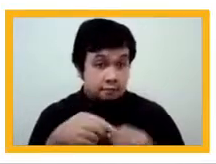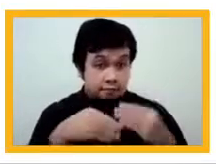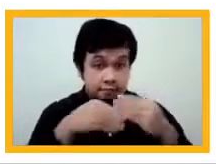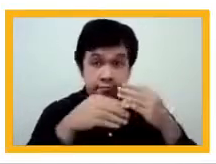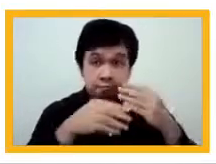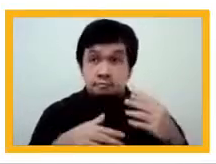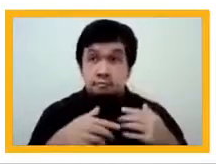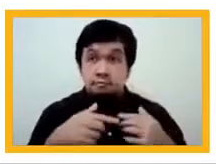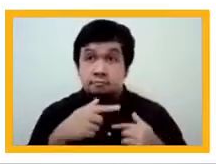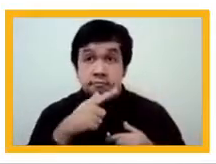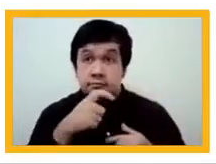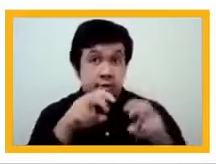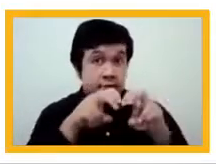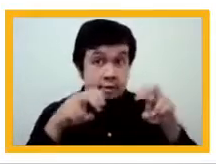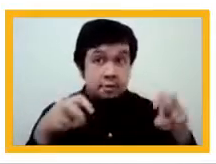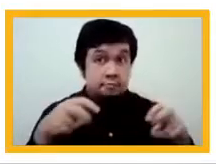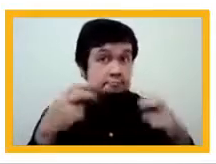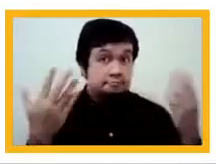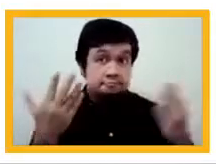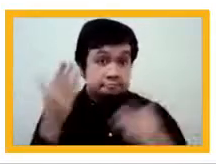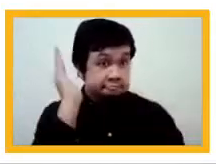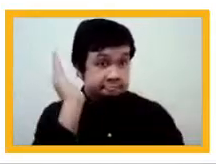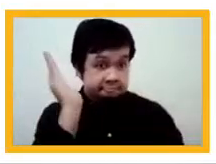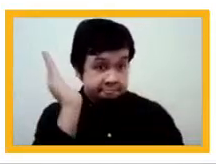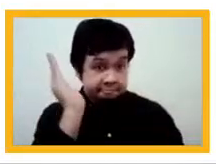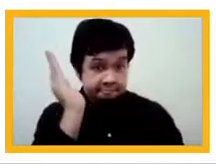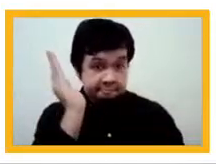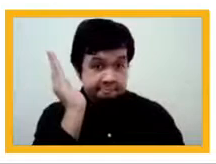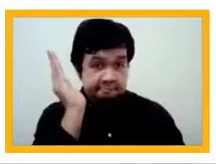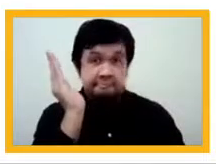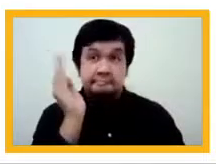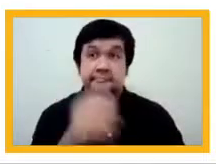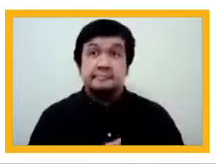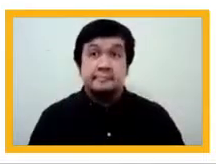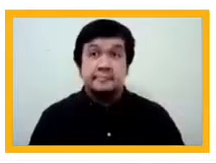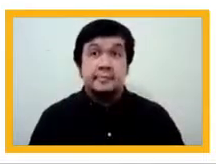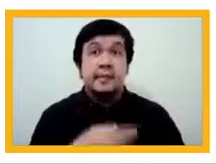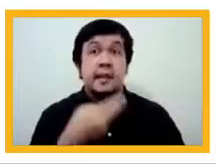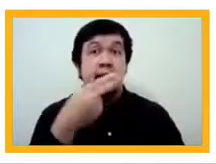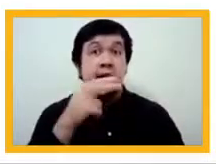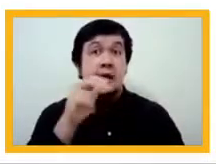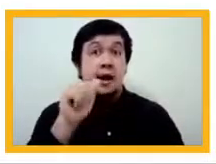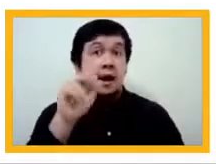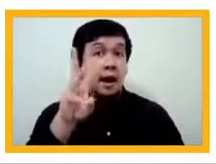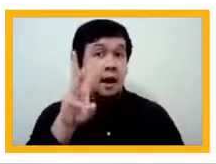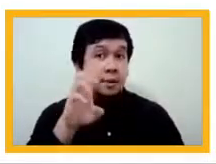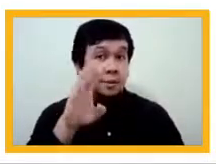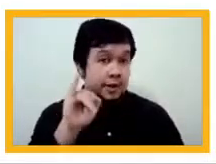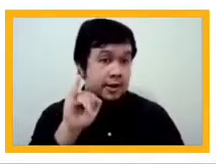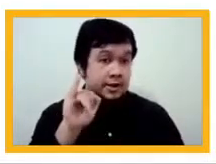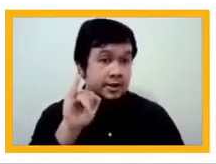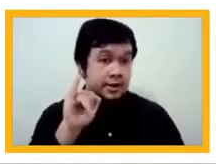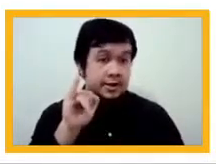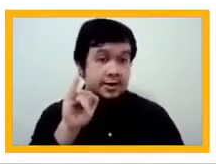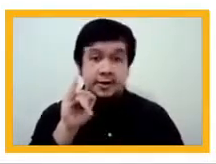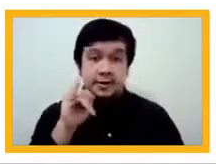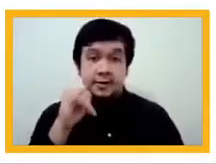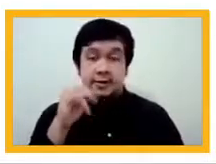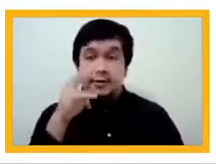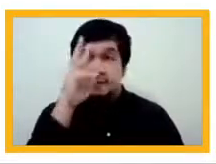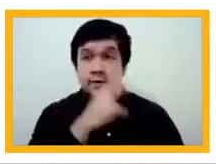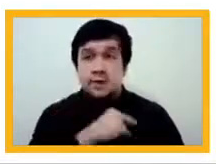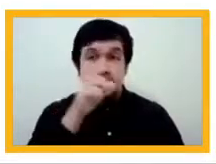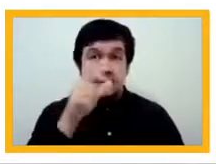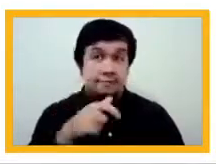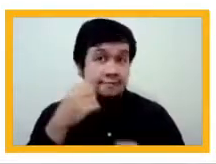maybe let's invite Ha-Wei, because you reflected on this also, and maybe let's do a last round for everyone. Very quick,